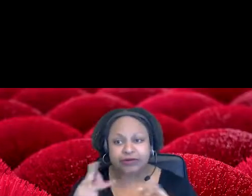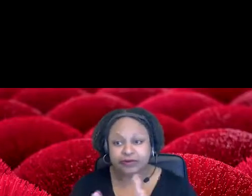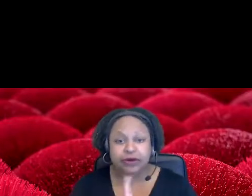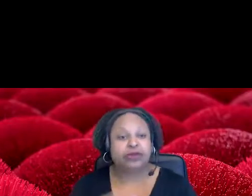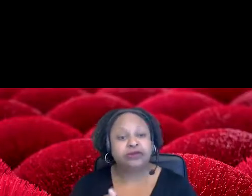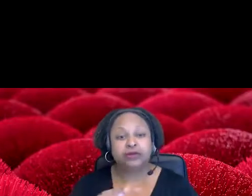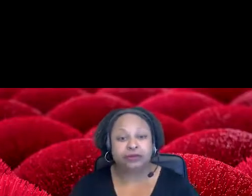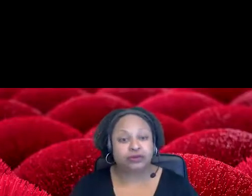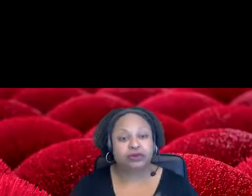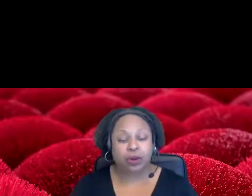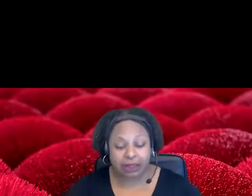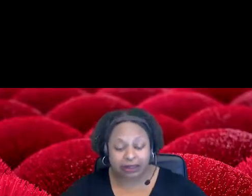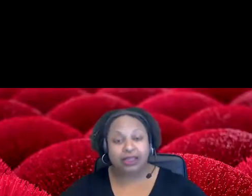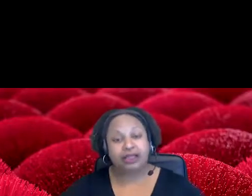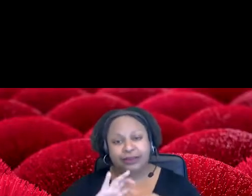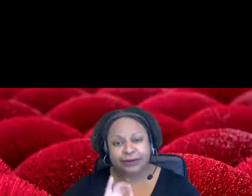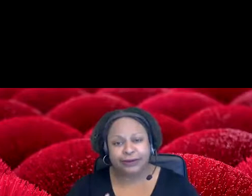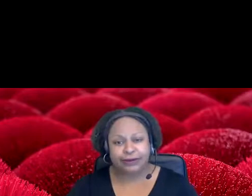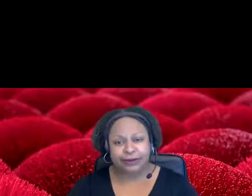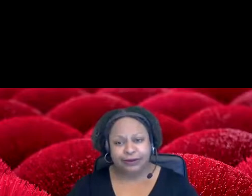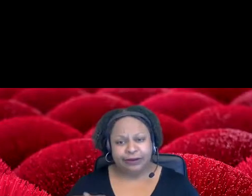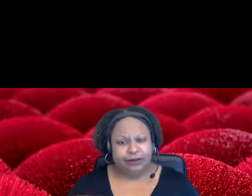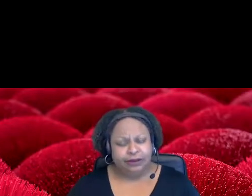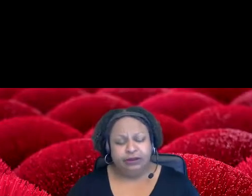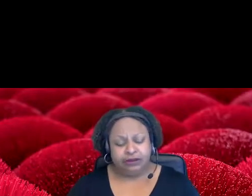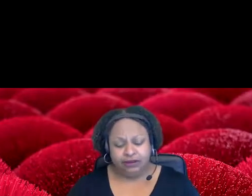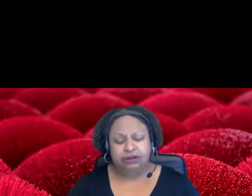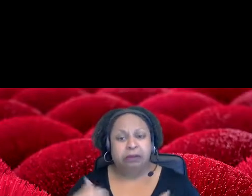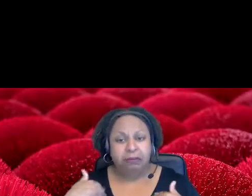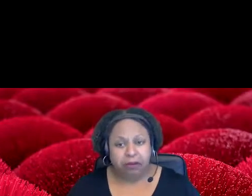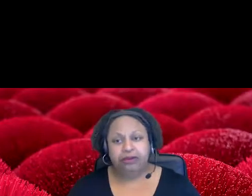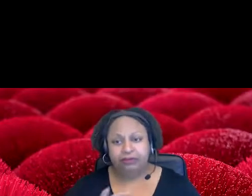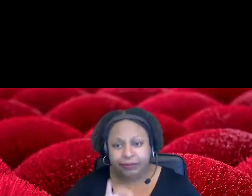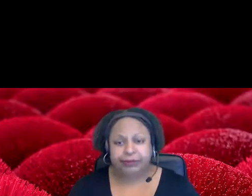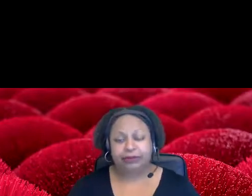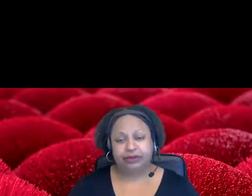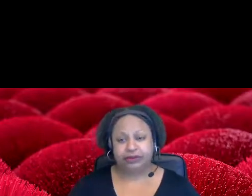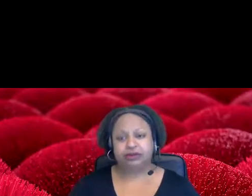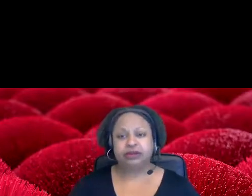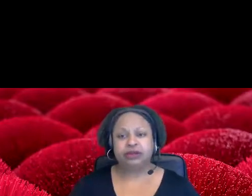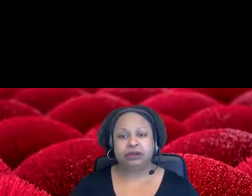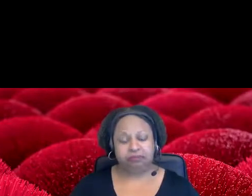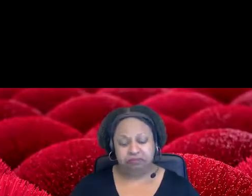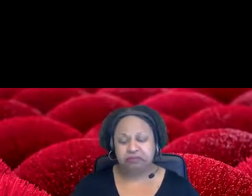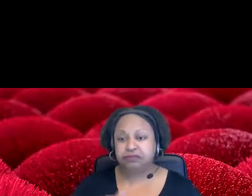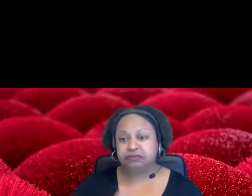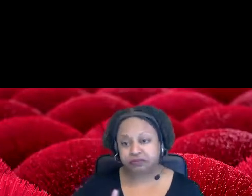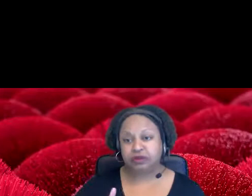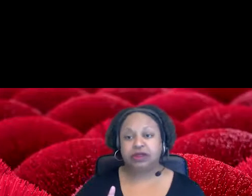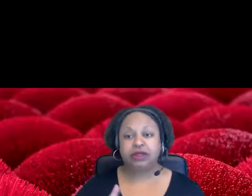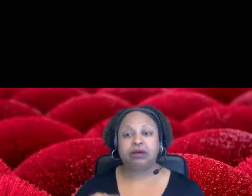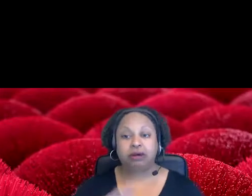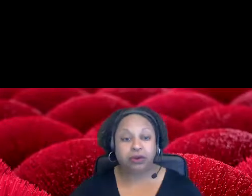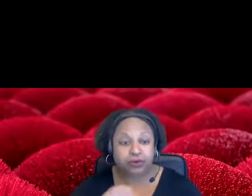monument embodied with the relation with relational placemaking on his on reserve lived experience and the explorations